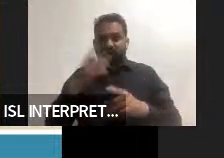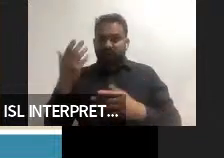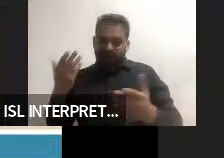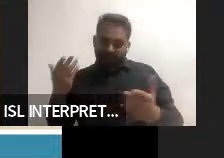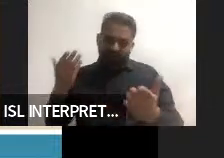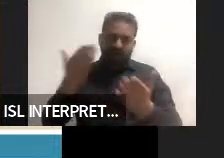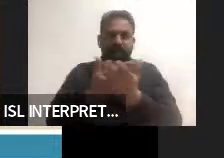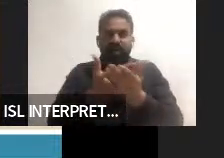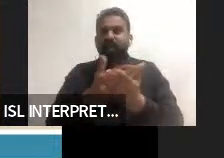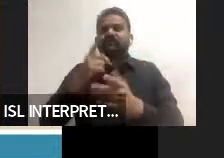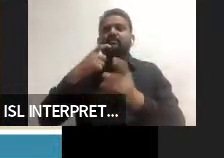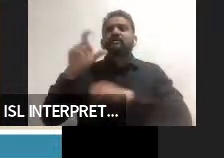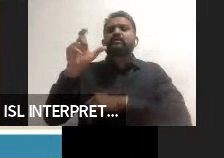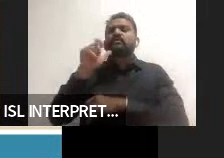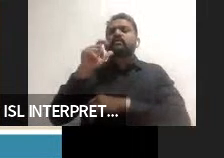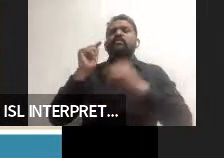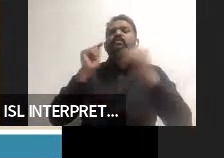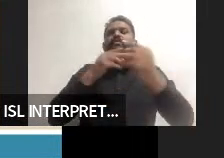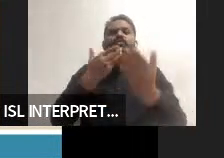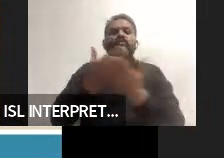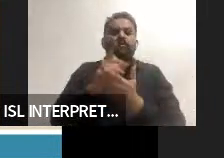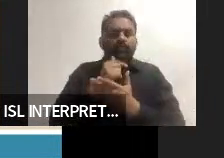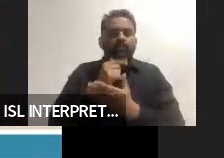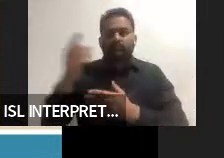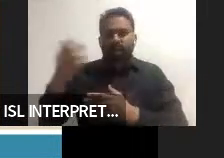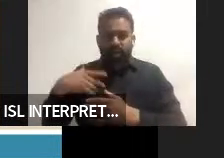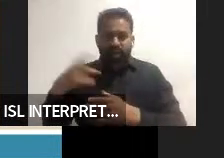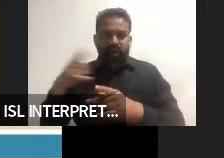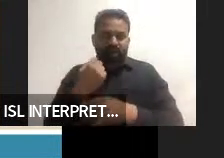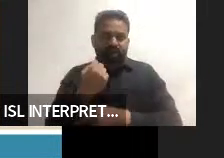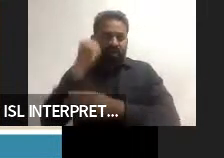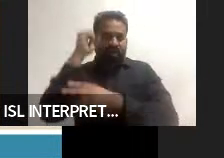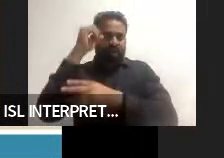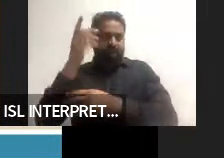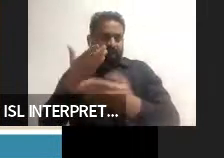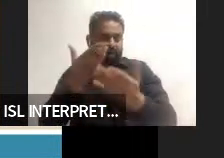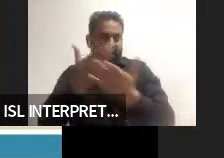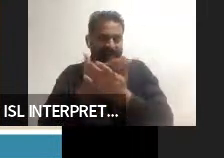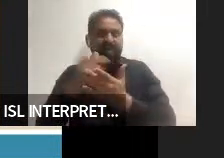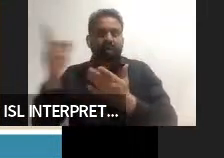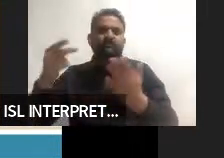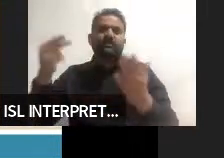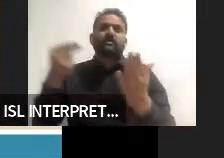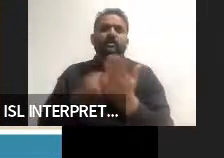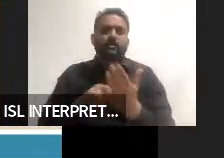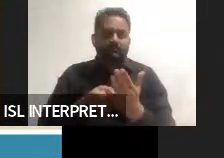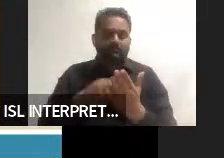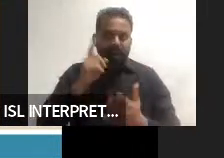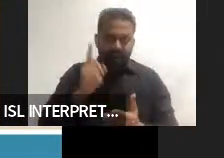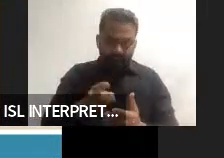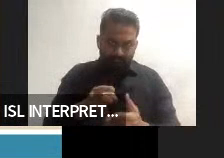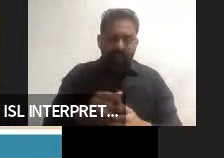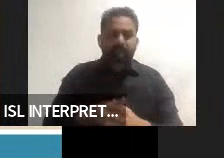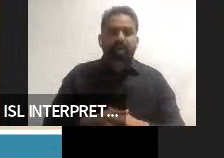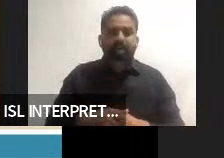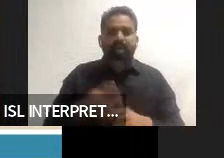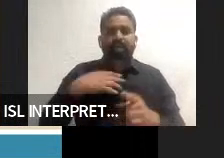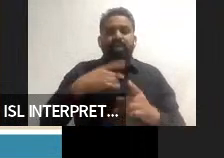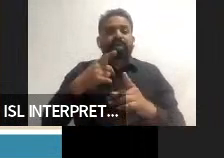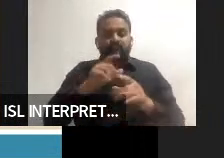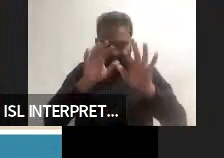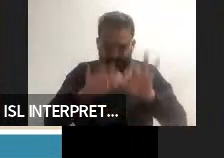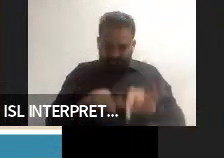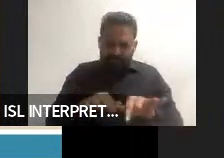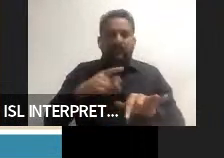you are making an argument. And this is a claimant's argument, so a memoranda. So therefore, you are writing on behalf of claimant. So